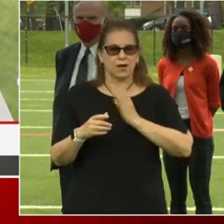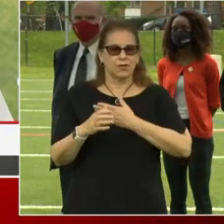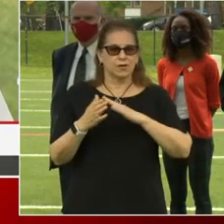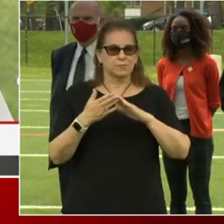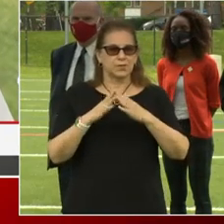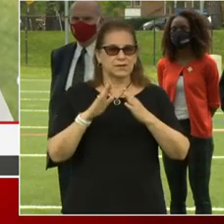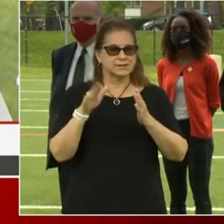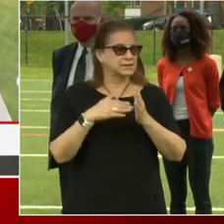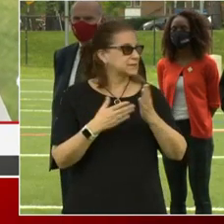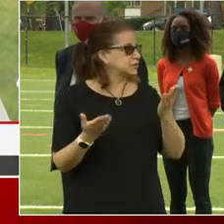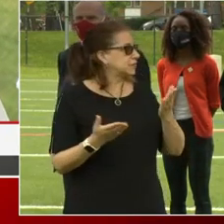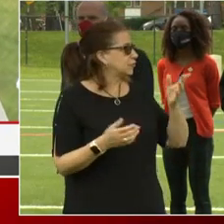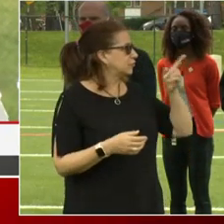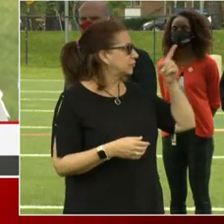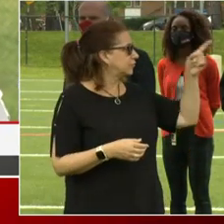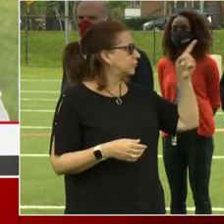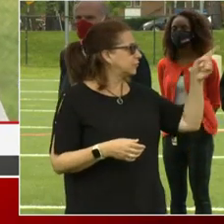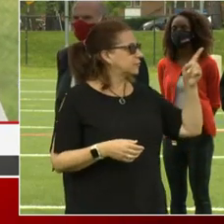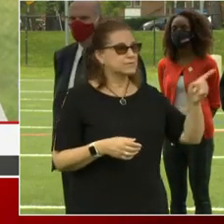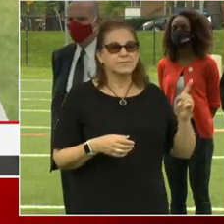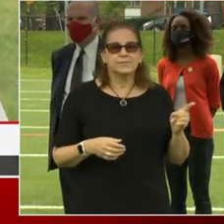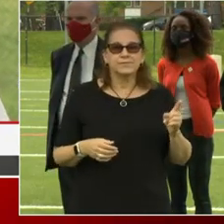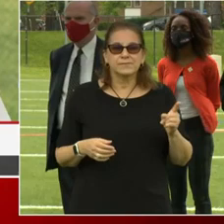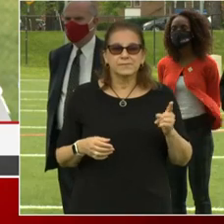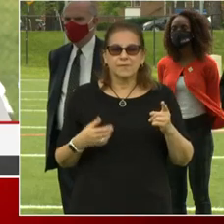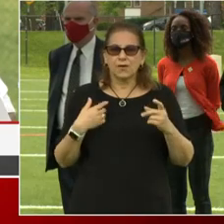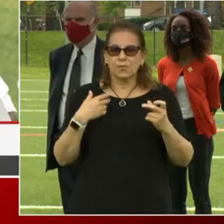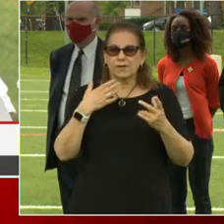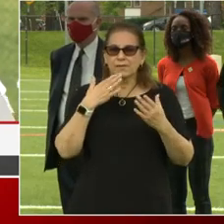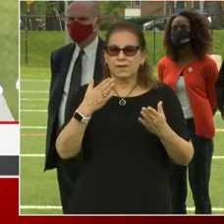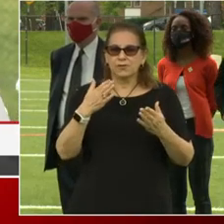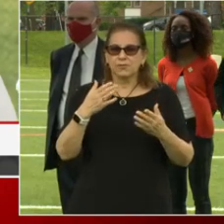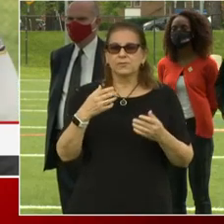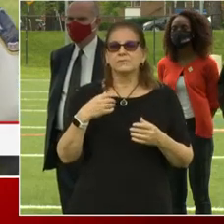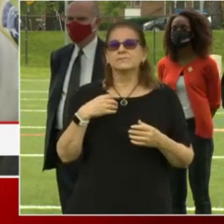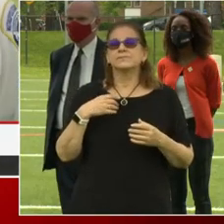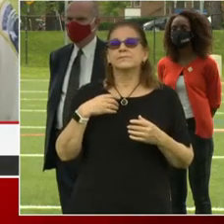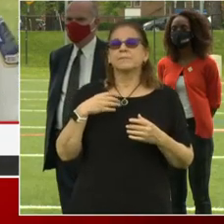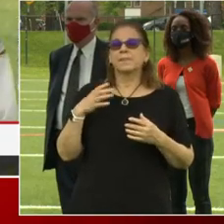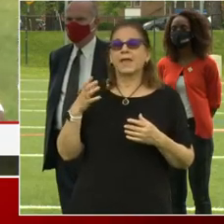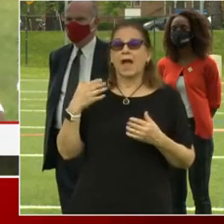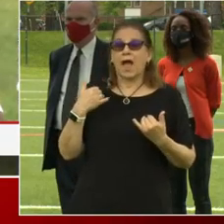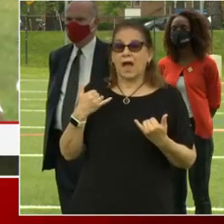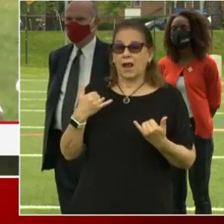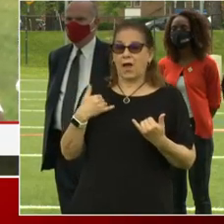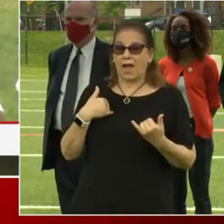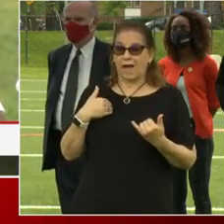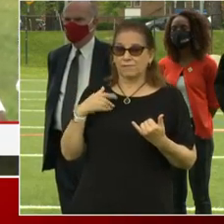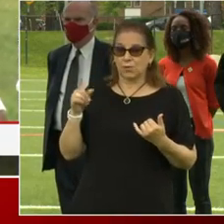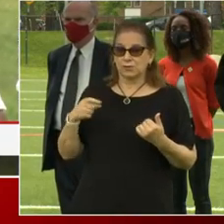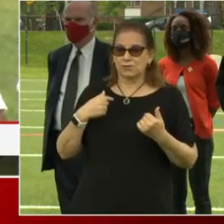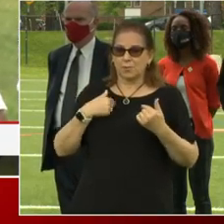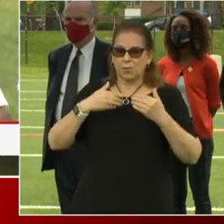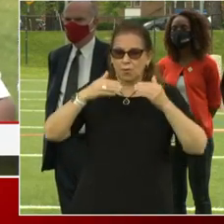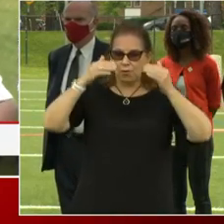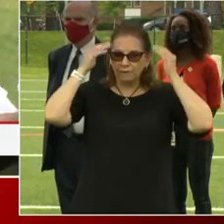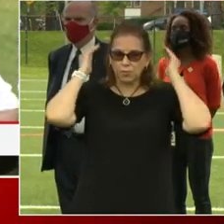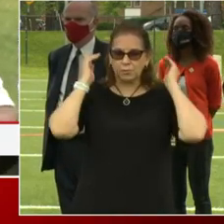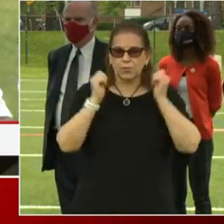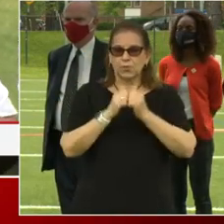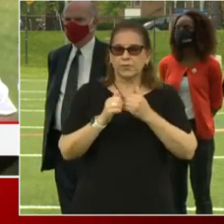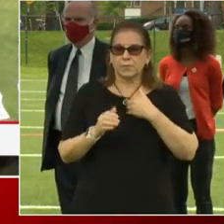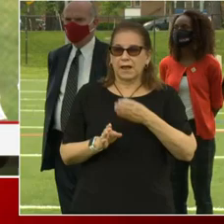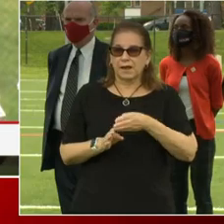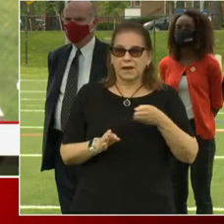community got this new center. So Amen. Thank you so much. My question is, I'm being overwhelmed by my neighbors and community